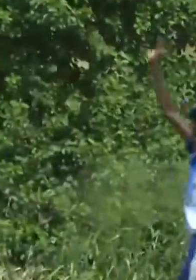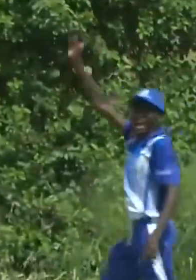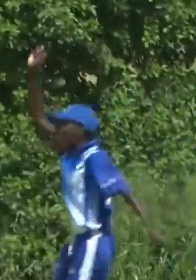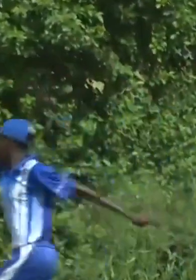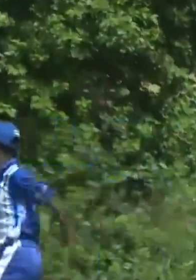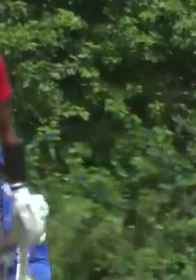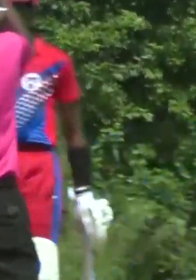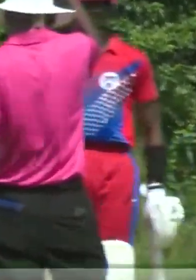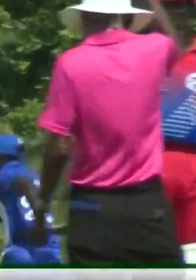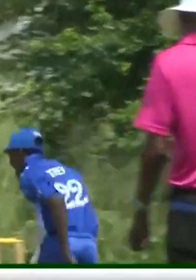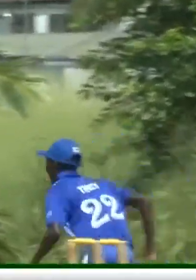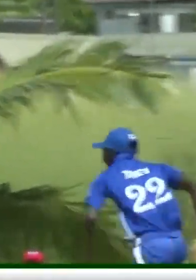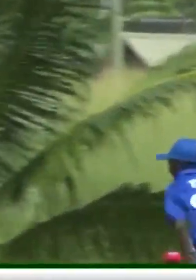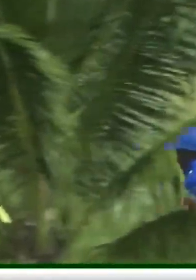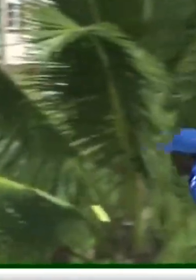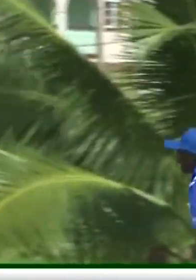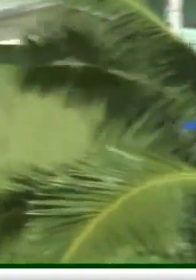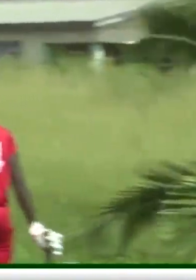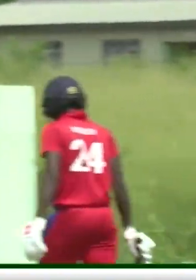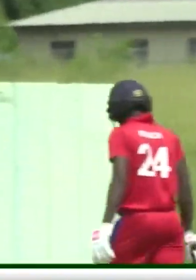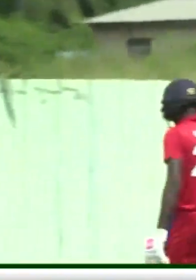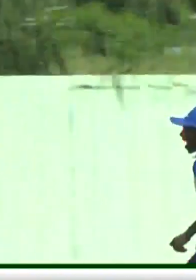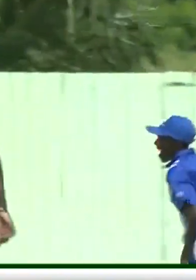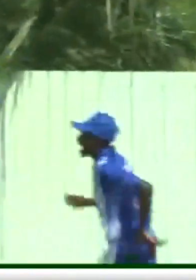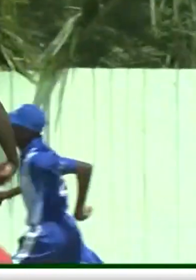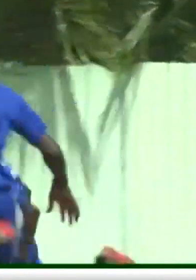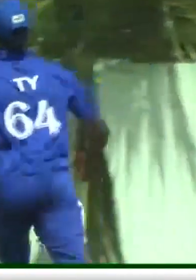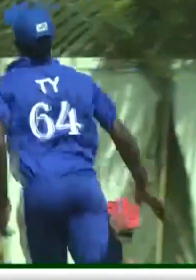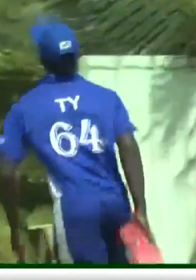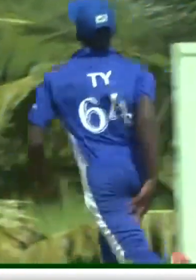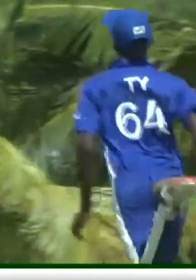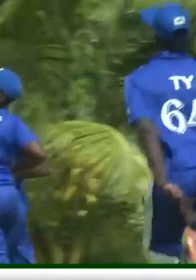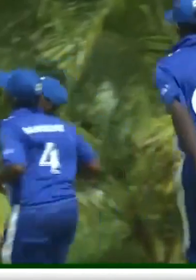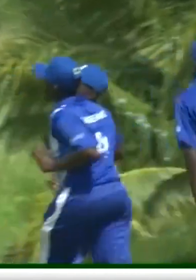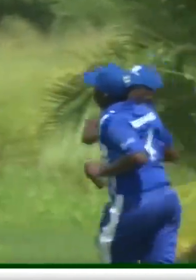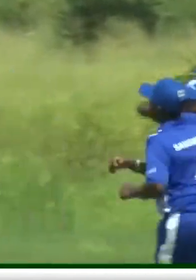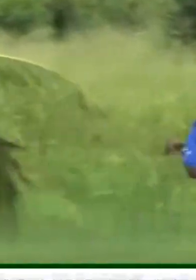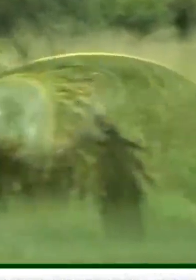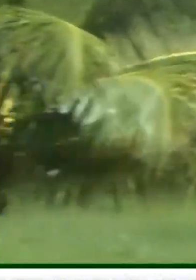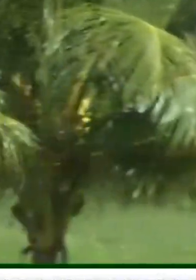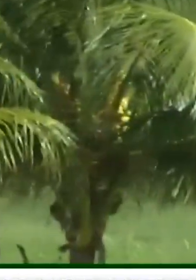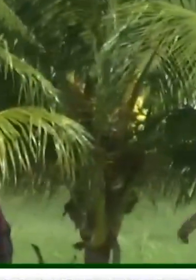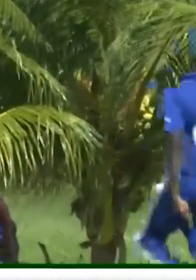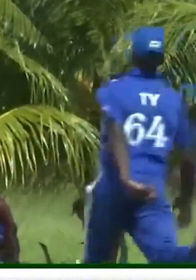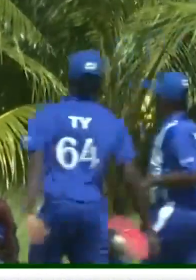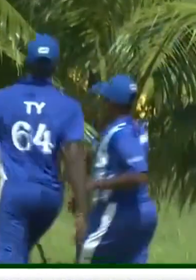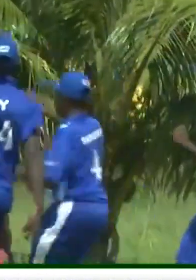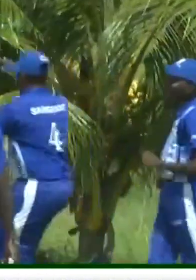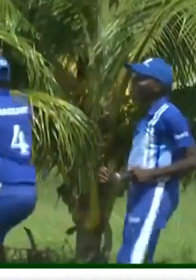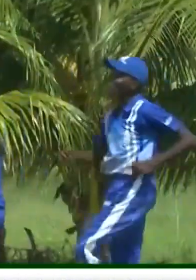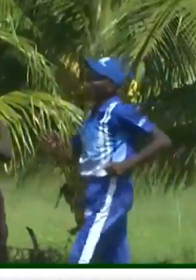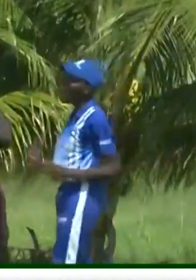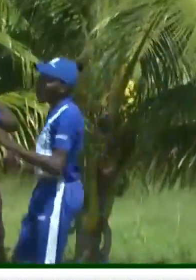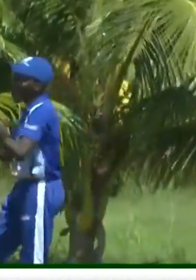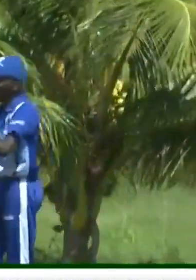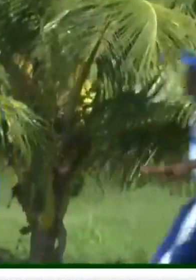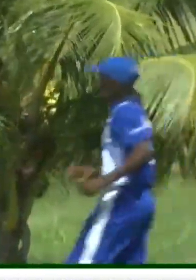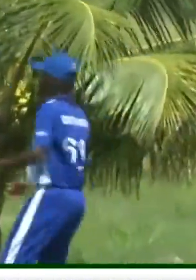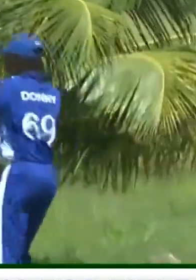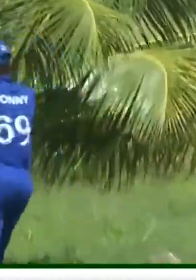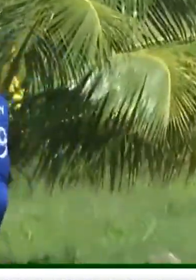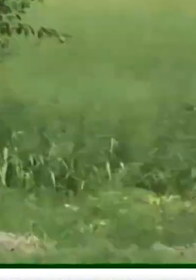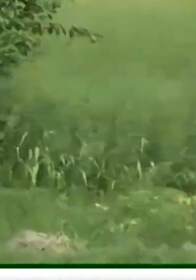of DeMarco Wiggins. Damari Roach was the first batsman back into the pavilion. Here he is, caught behind with the score 1 for